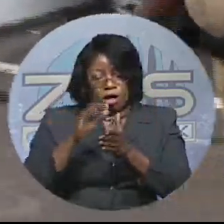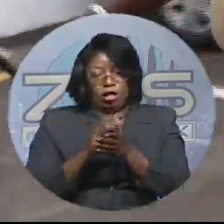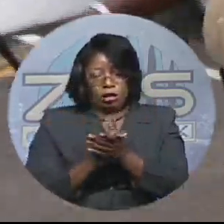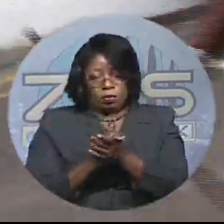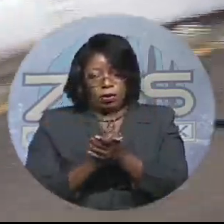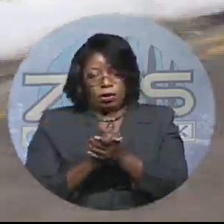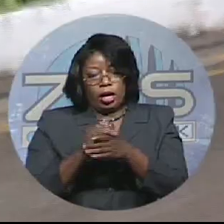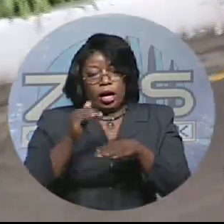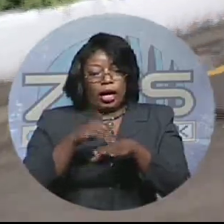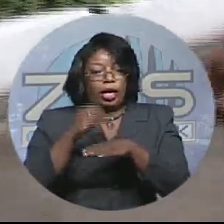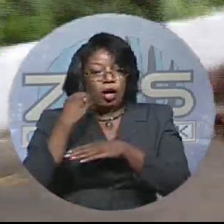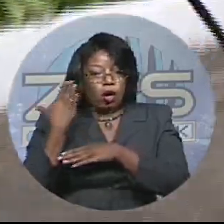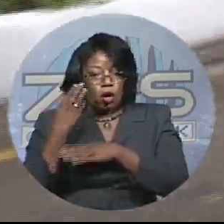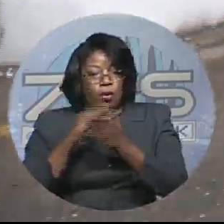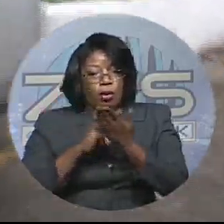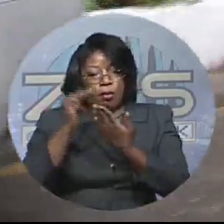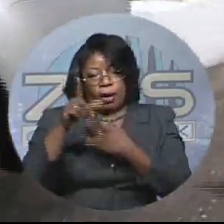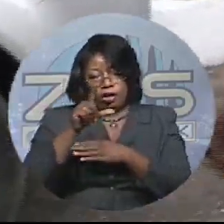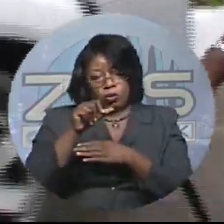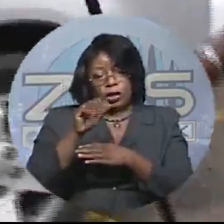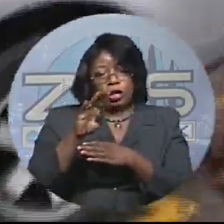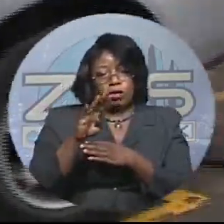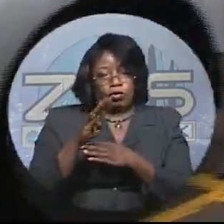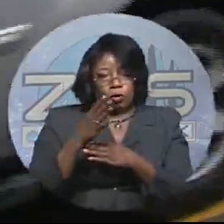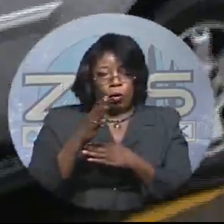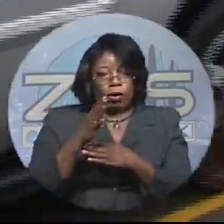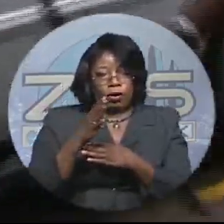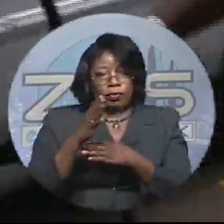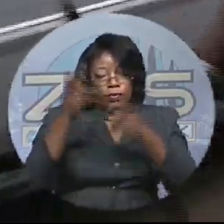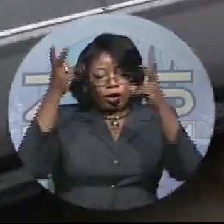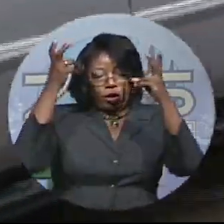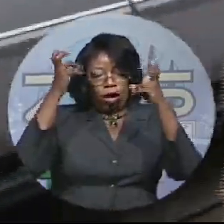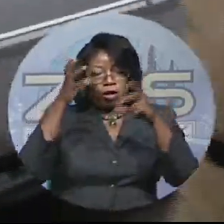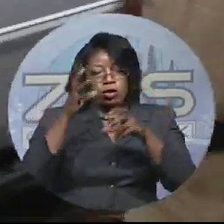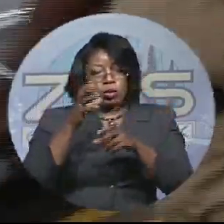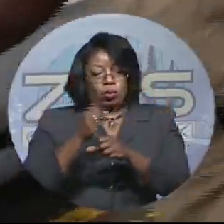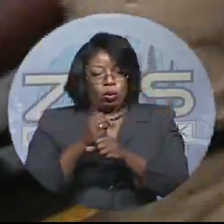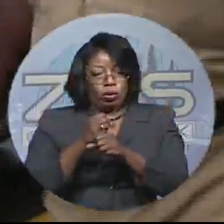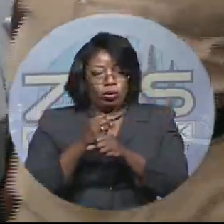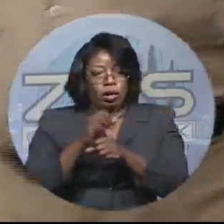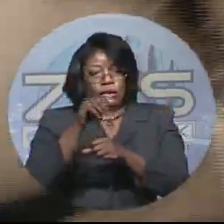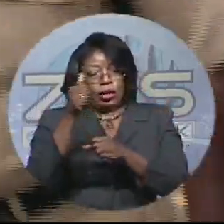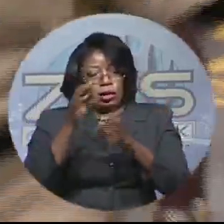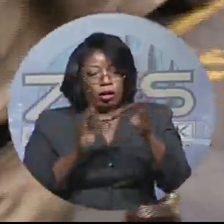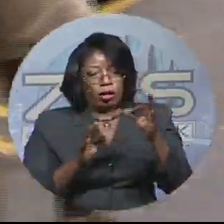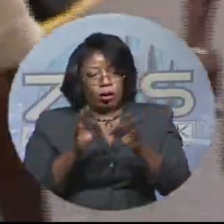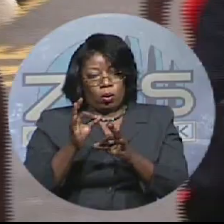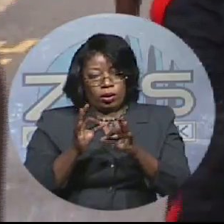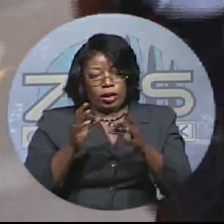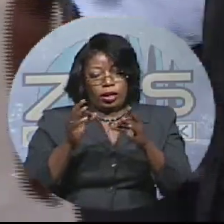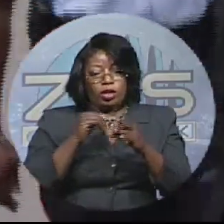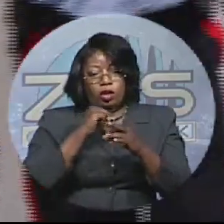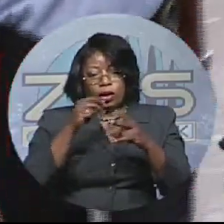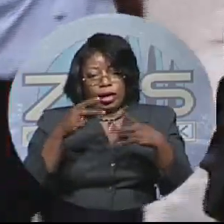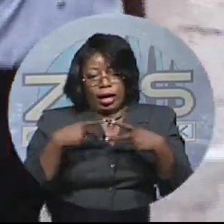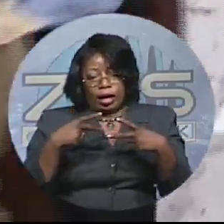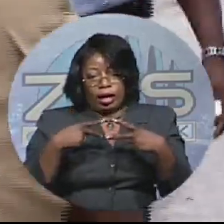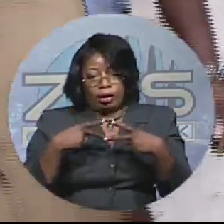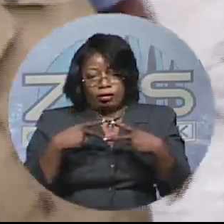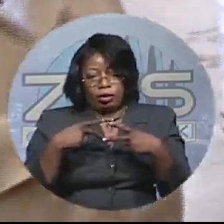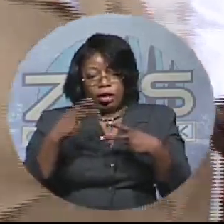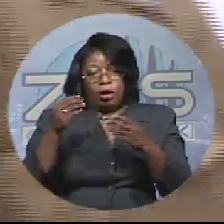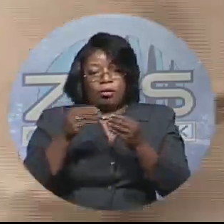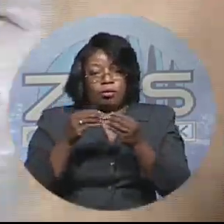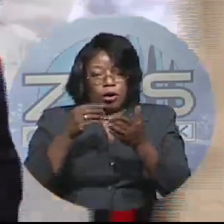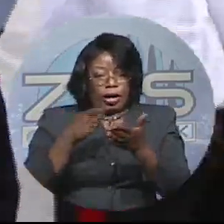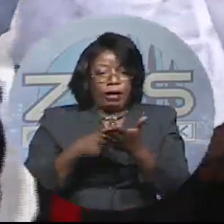at their home on March 24th. The Crown wanted an adjournment because there is an outstanding forensic evidence report. Her lawyers,